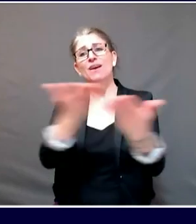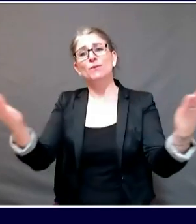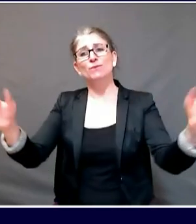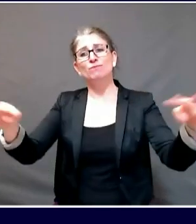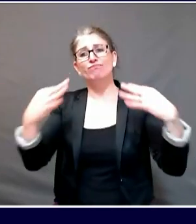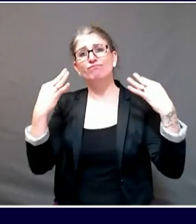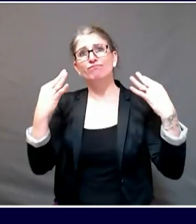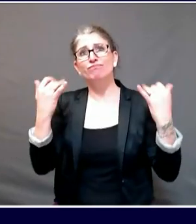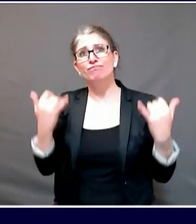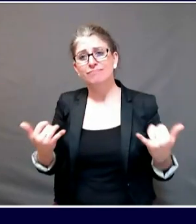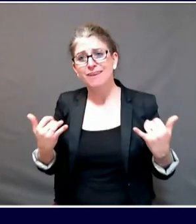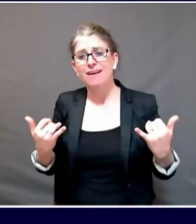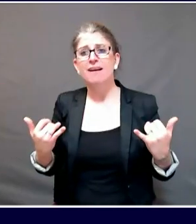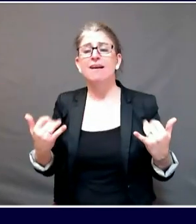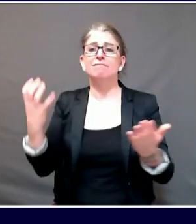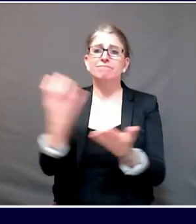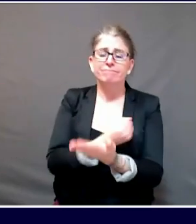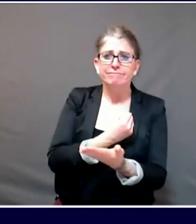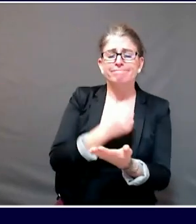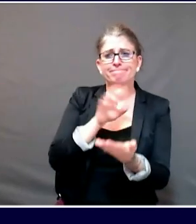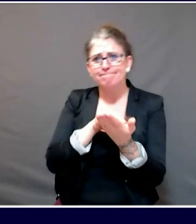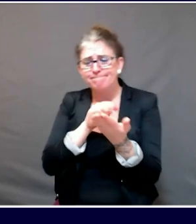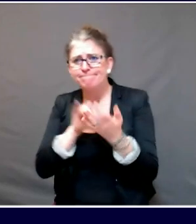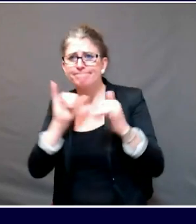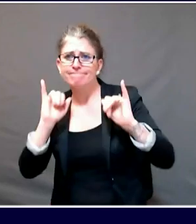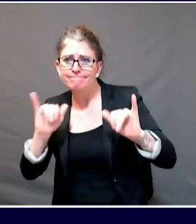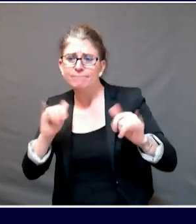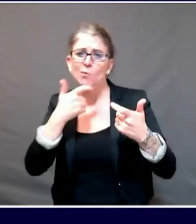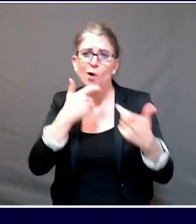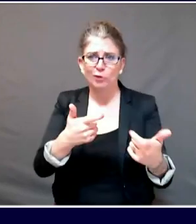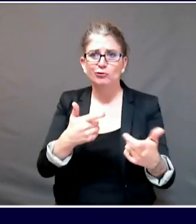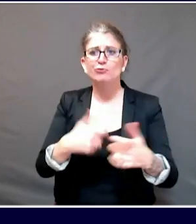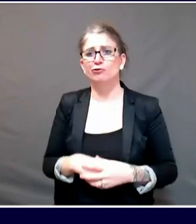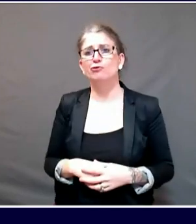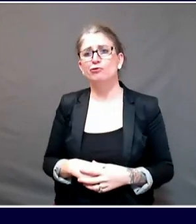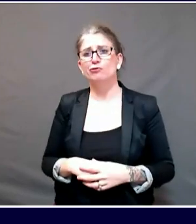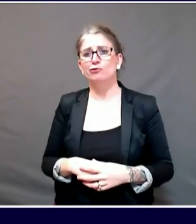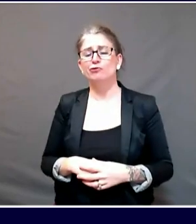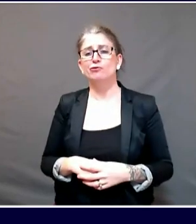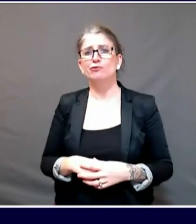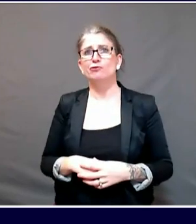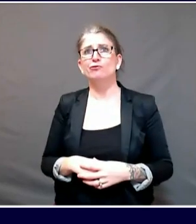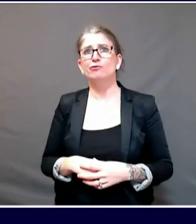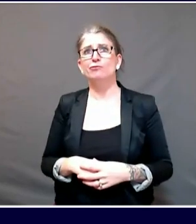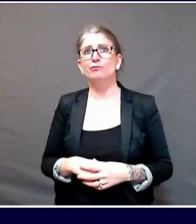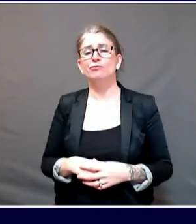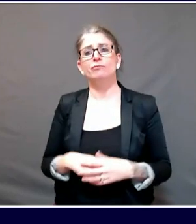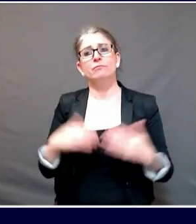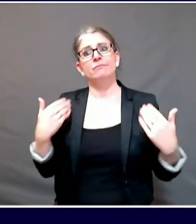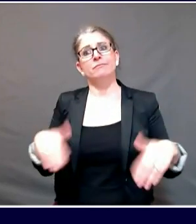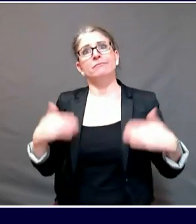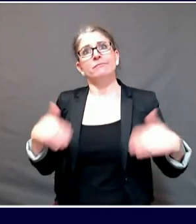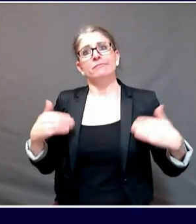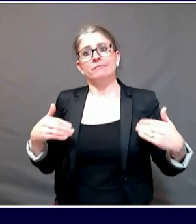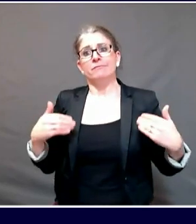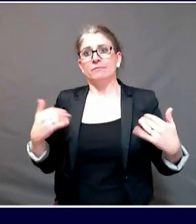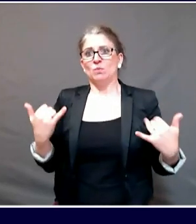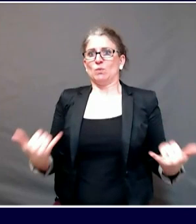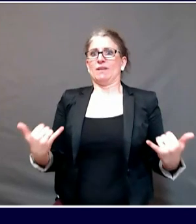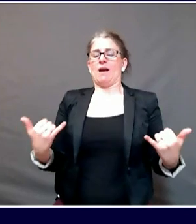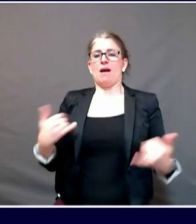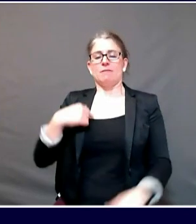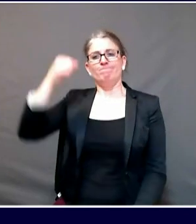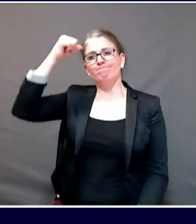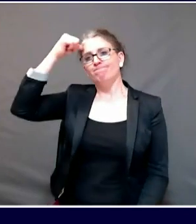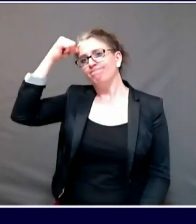time this afternoon for joining. It is a significant day in Maine, a day that I think will be remembered, but it is